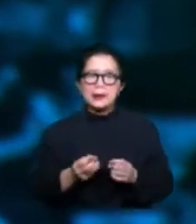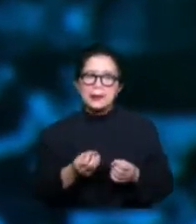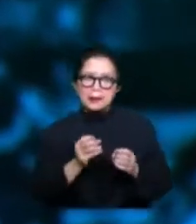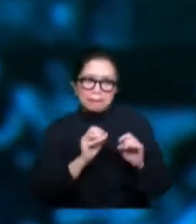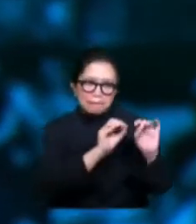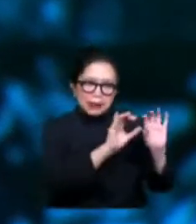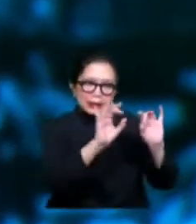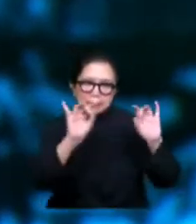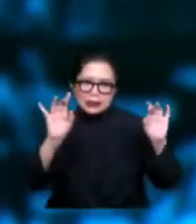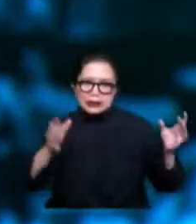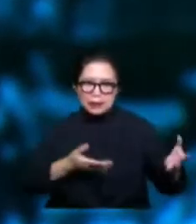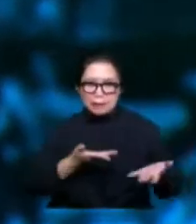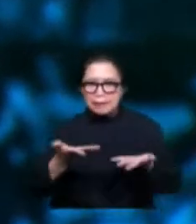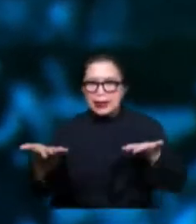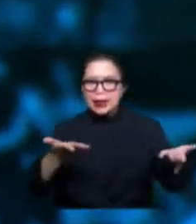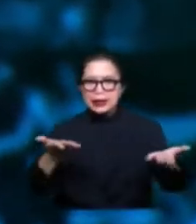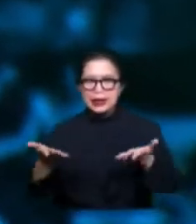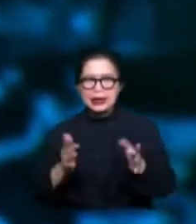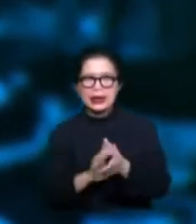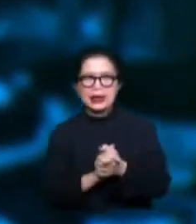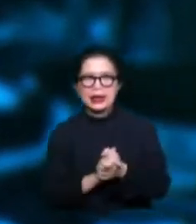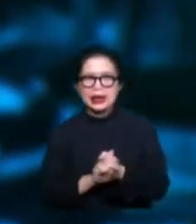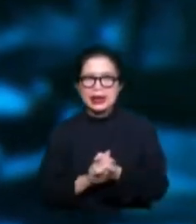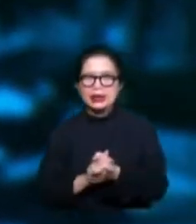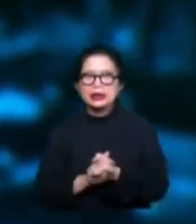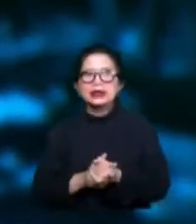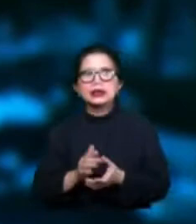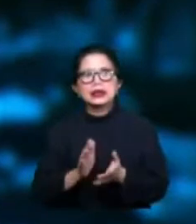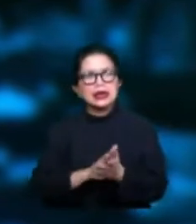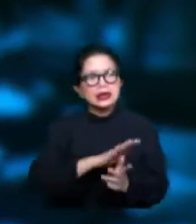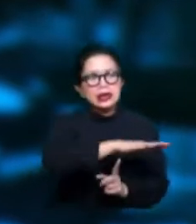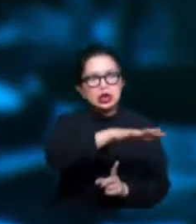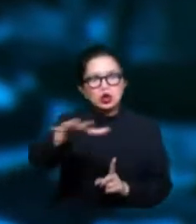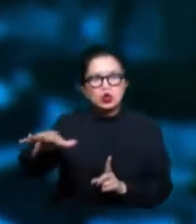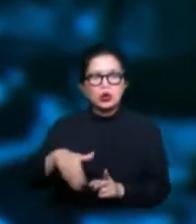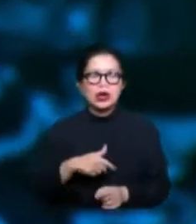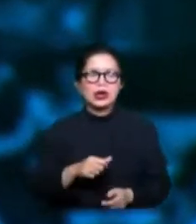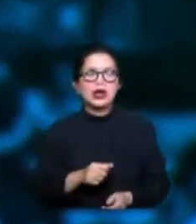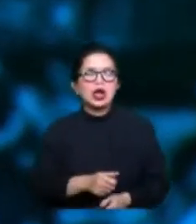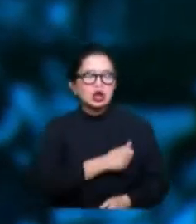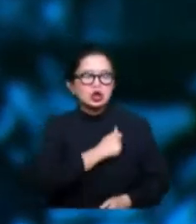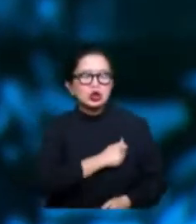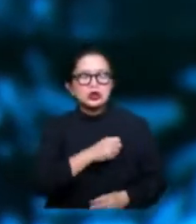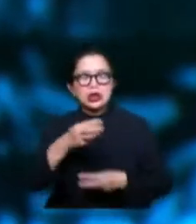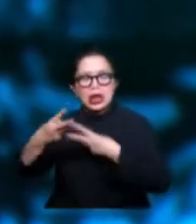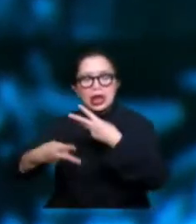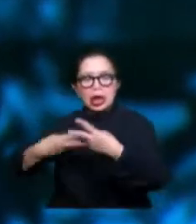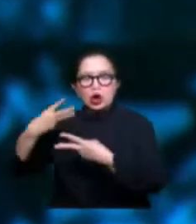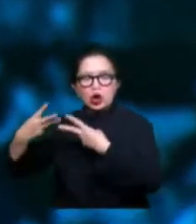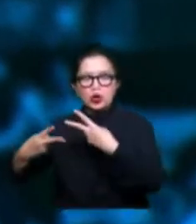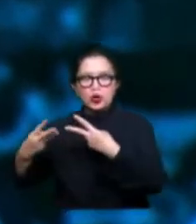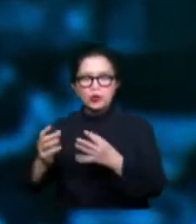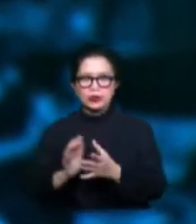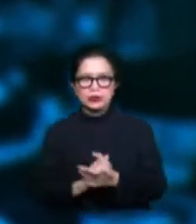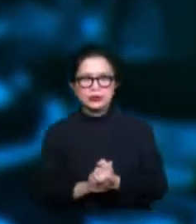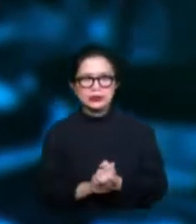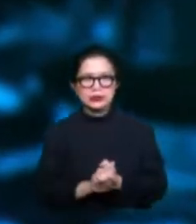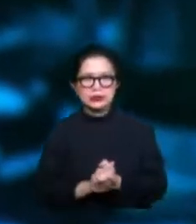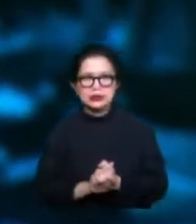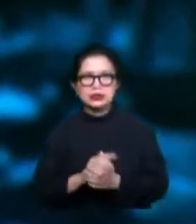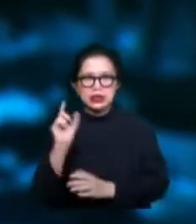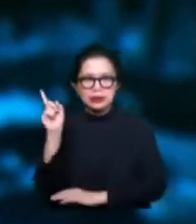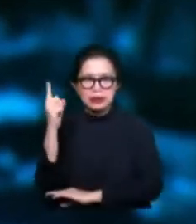environment determinants, social determinant, economic determinant, and also government determinant. Jakarta